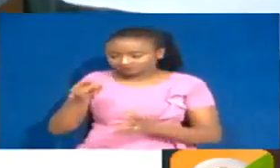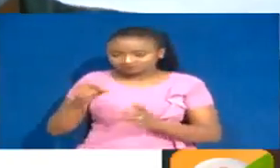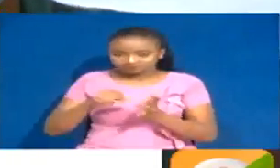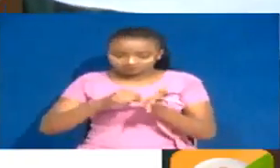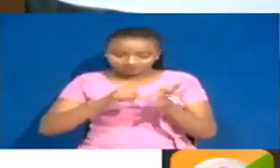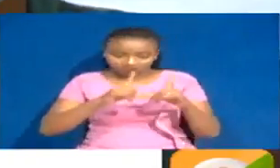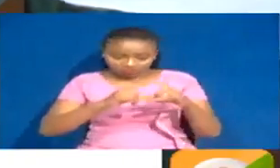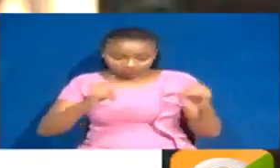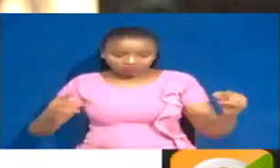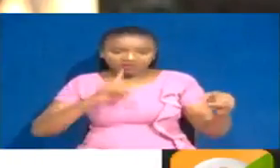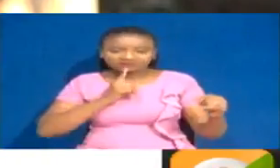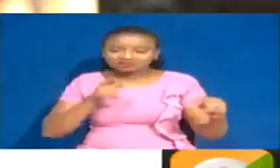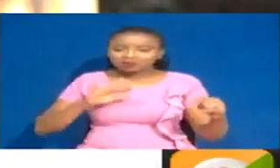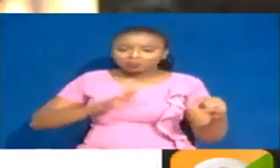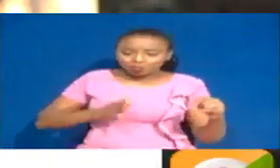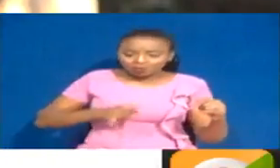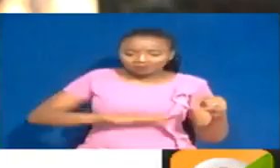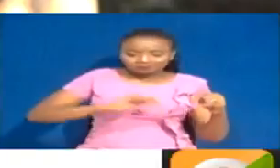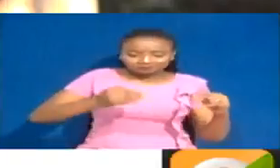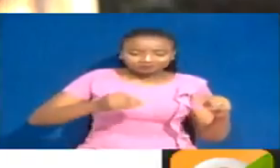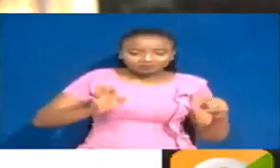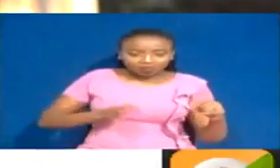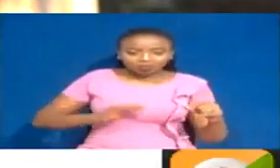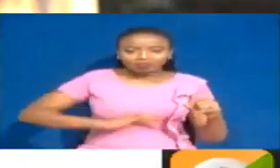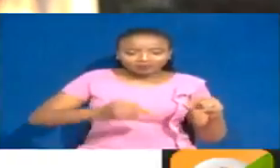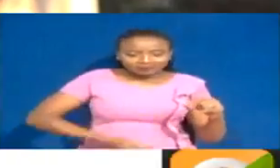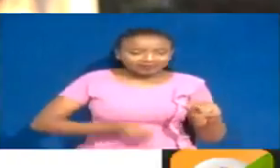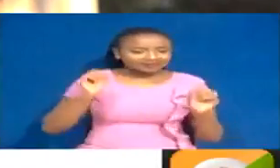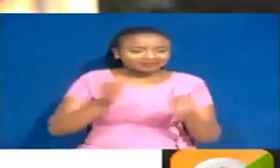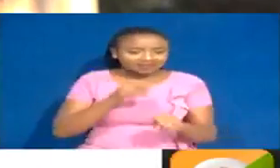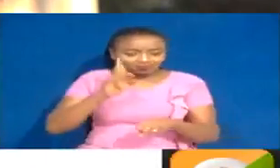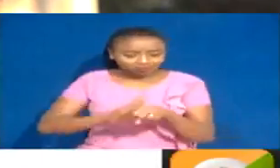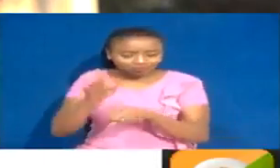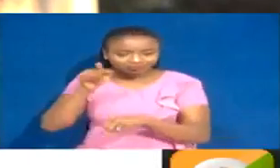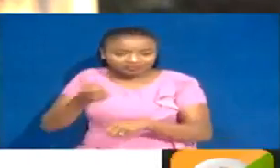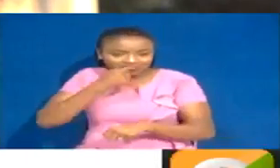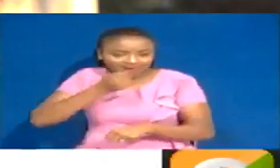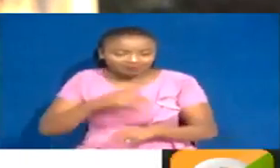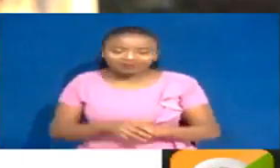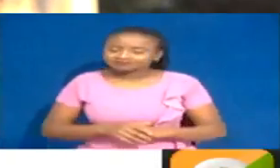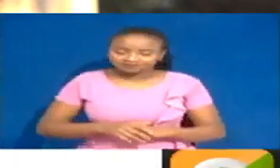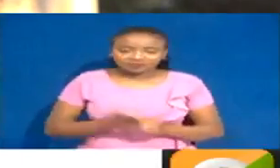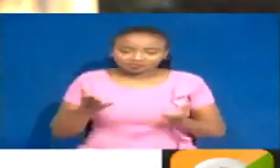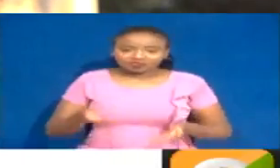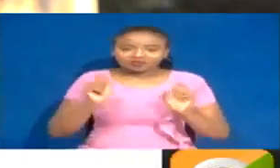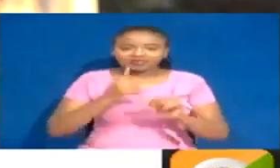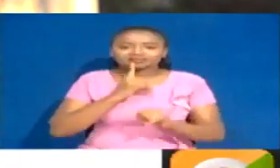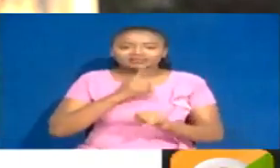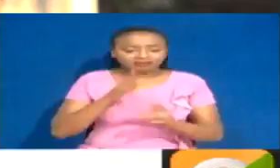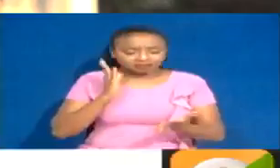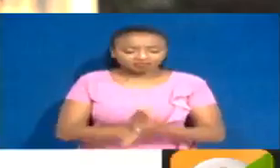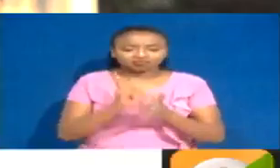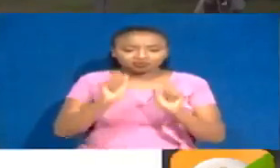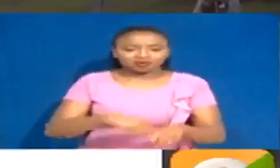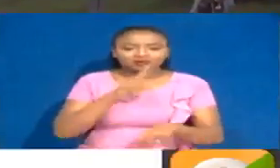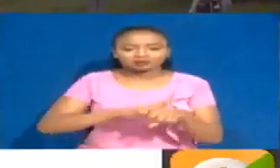that label in those particular drugs when you will see the drug label that says that it's not safe or not confirmed to be safe